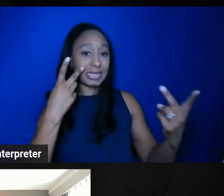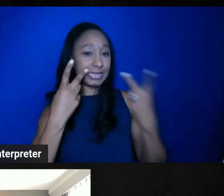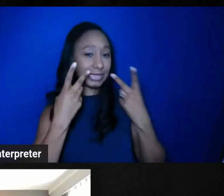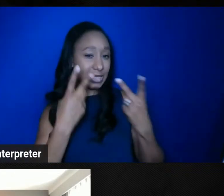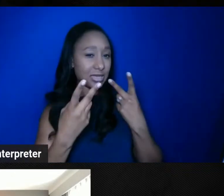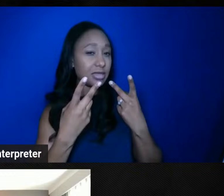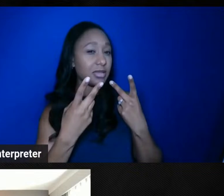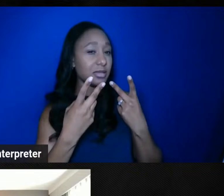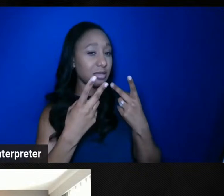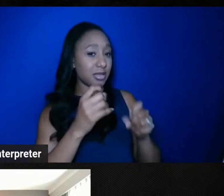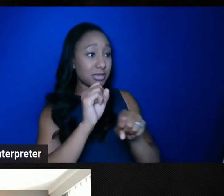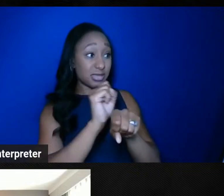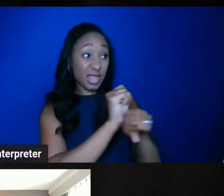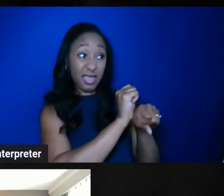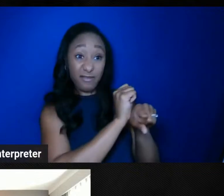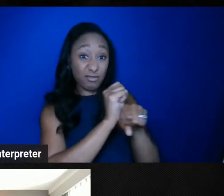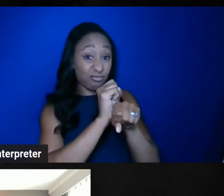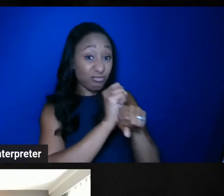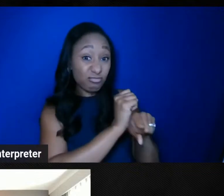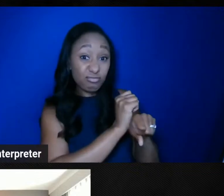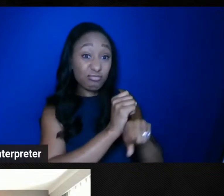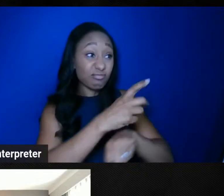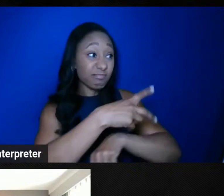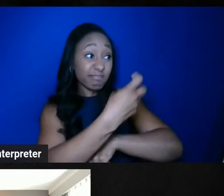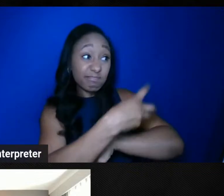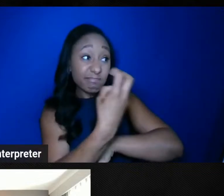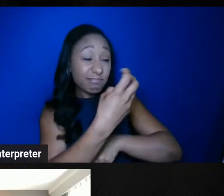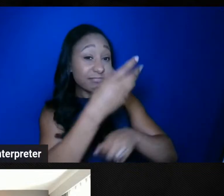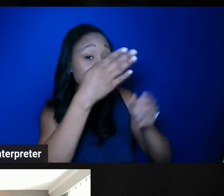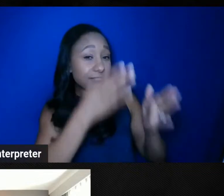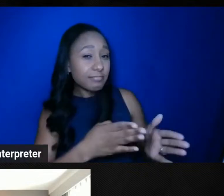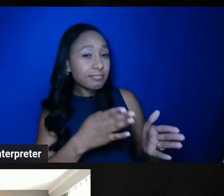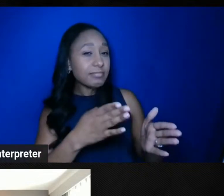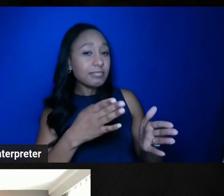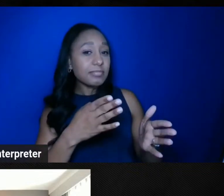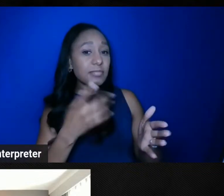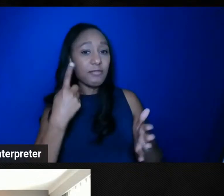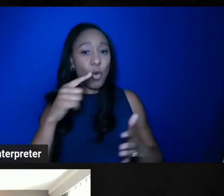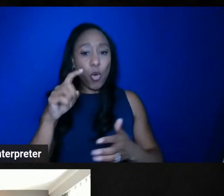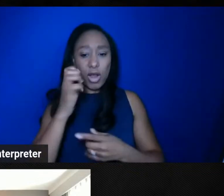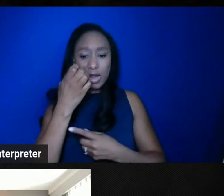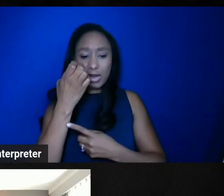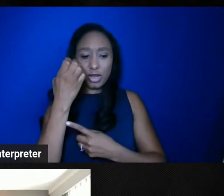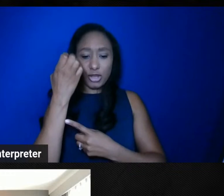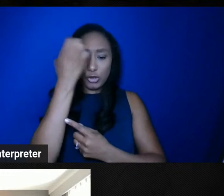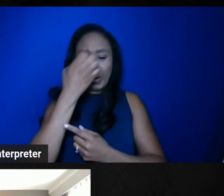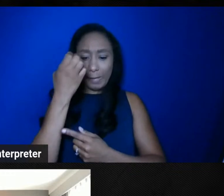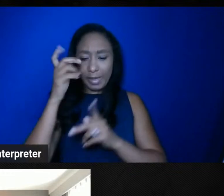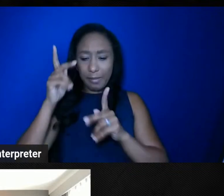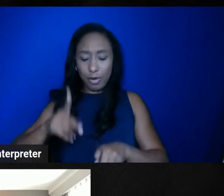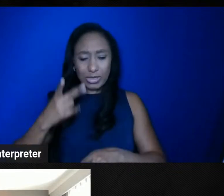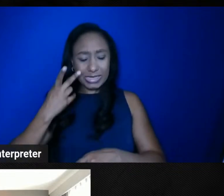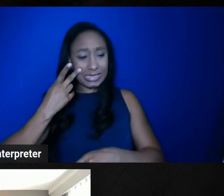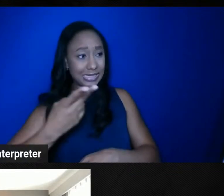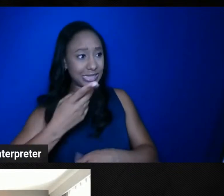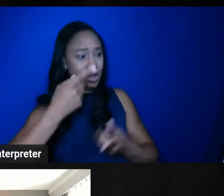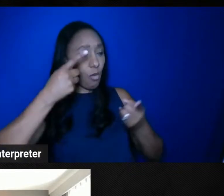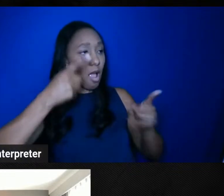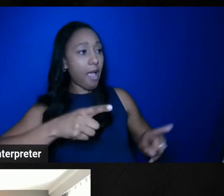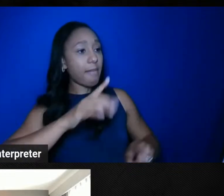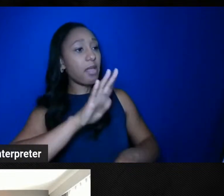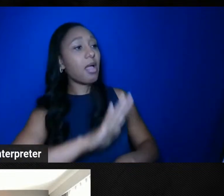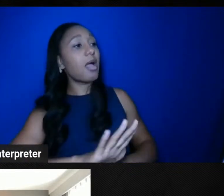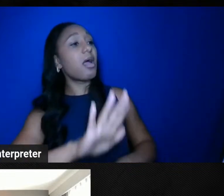slave traders or kidnappers. It was impossible to tell. And they would write about those convoys trudging past their